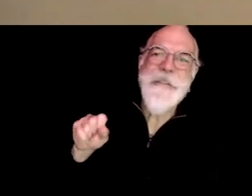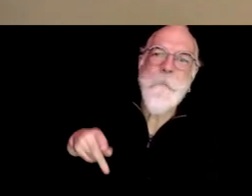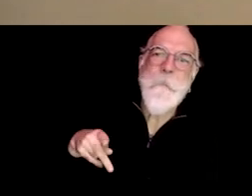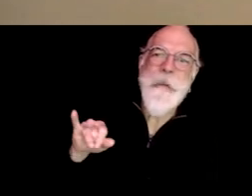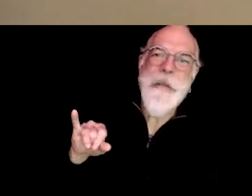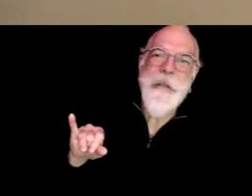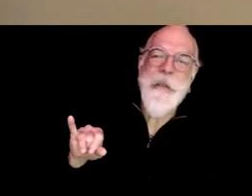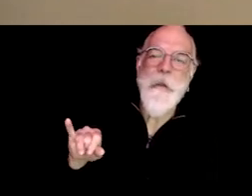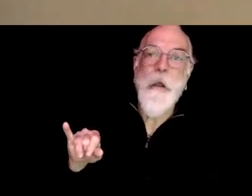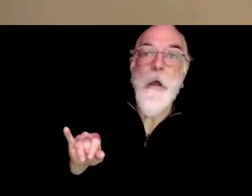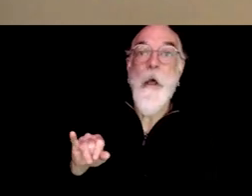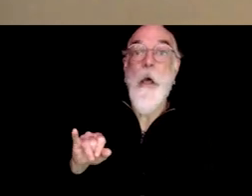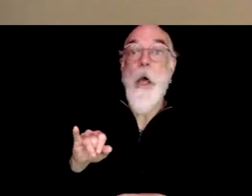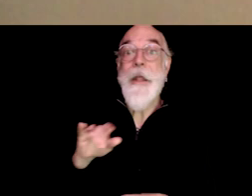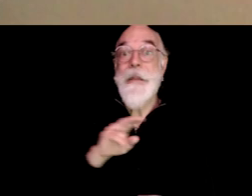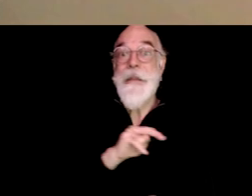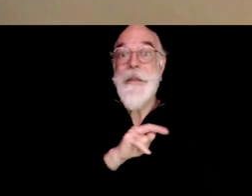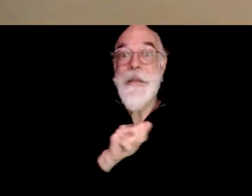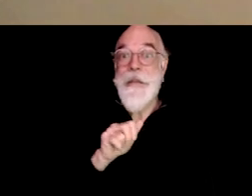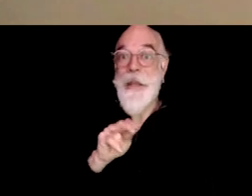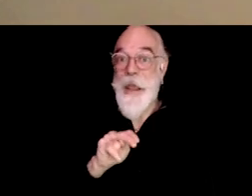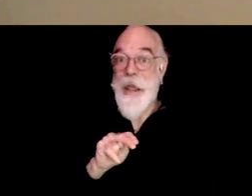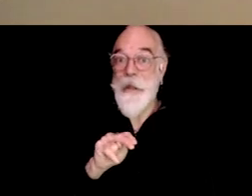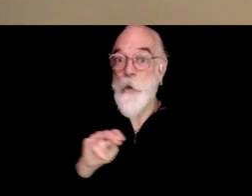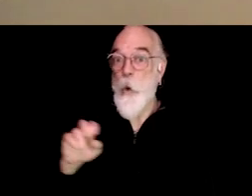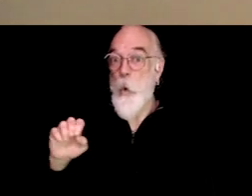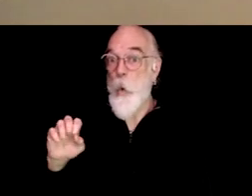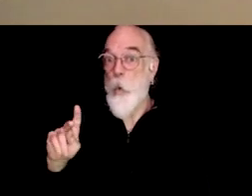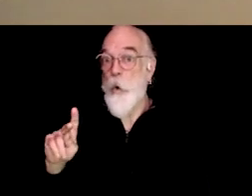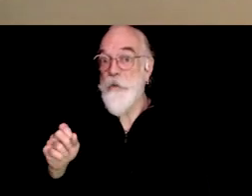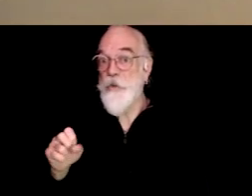Nanuksha means all alive.